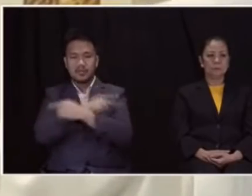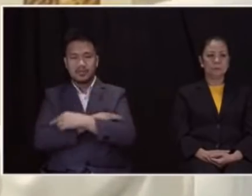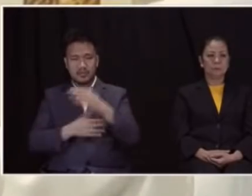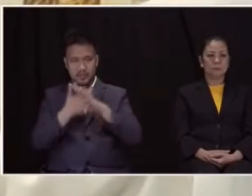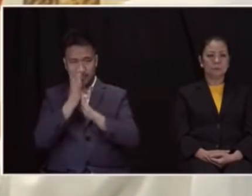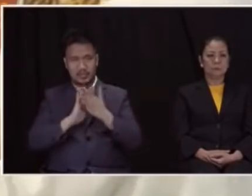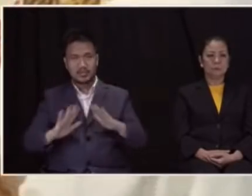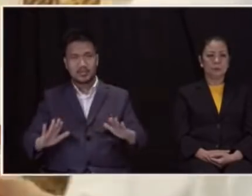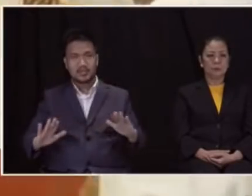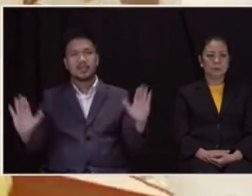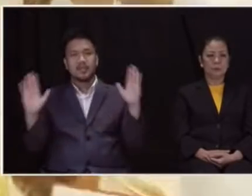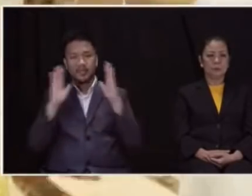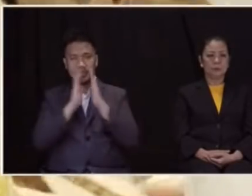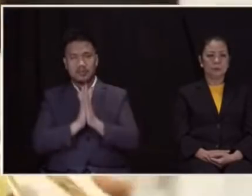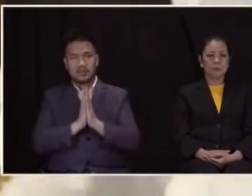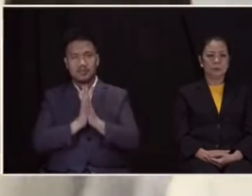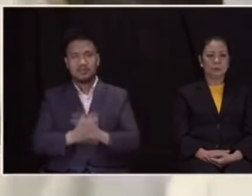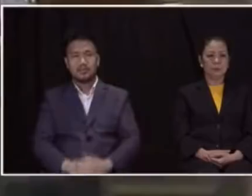Amen.